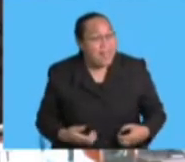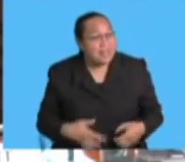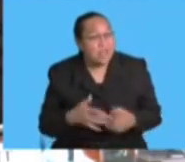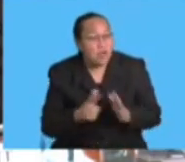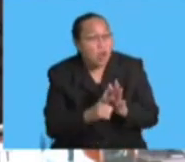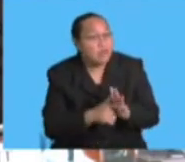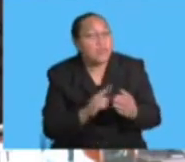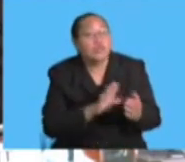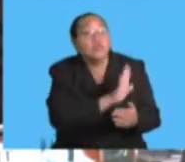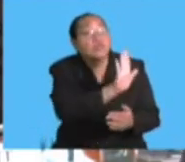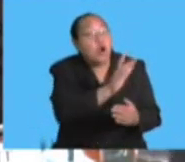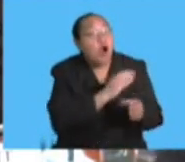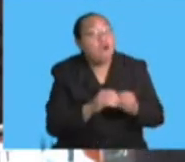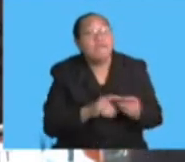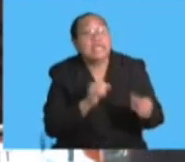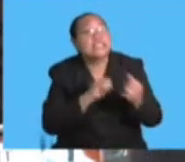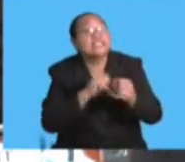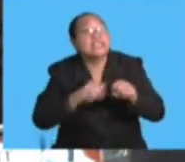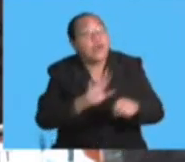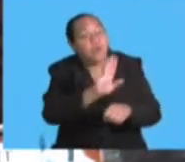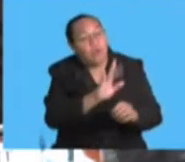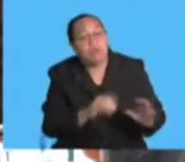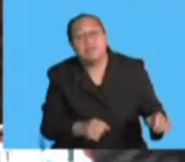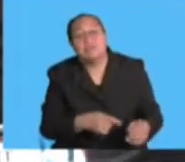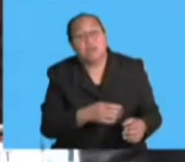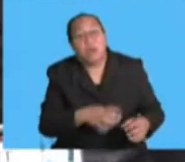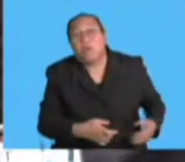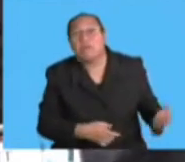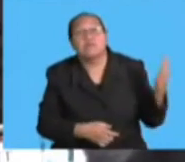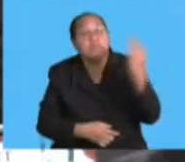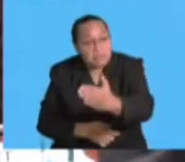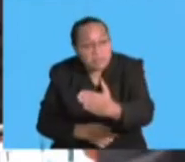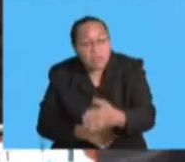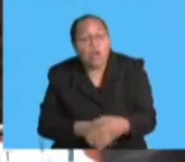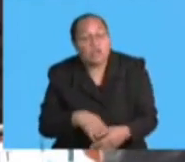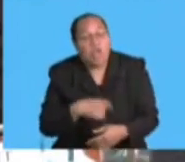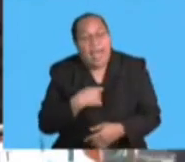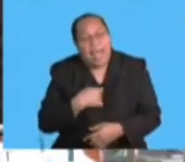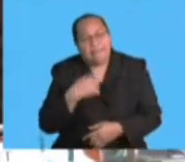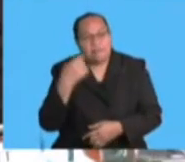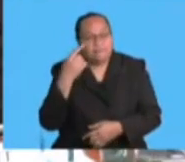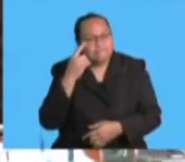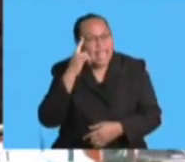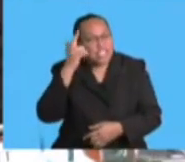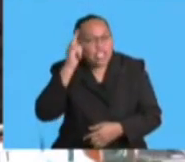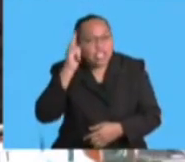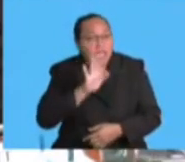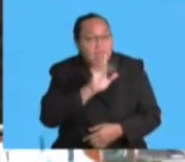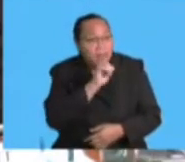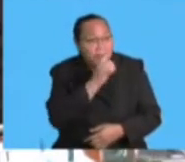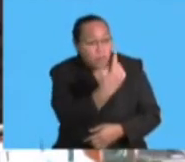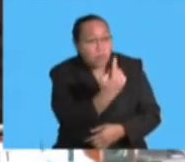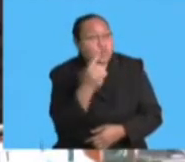Honourable Minister's office in Serua under what is operating, I would suggest that the